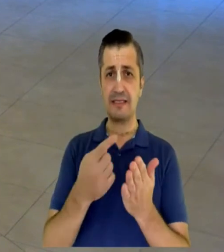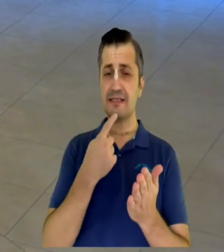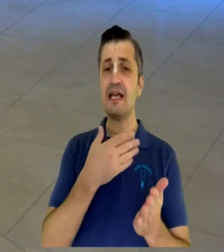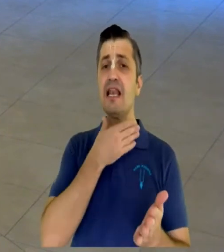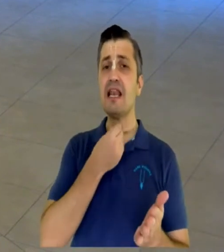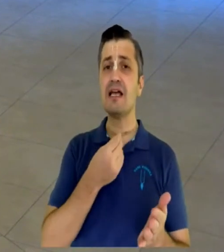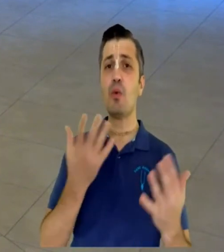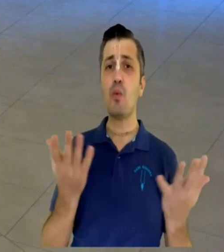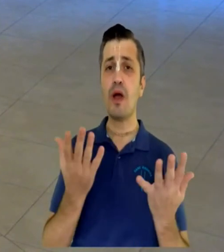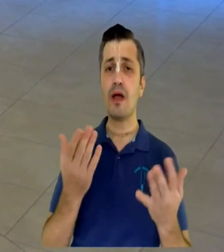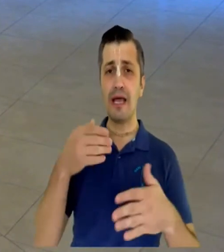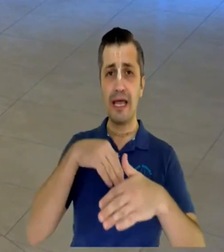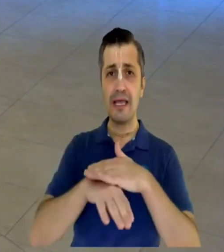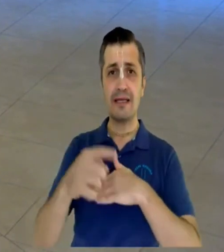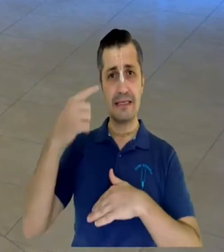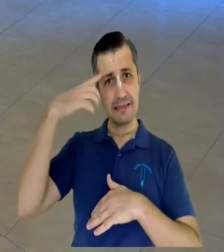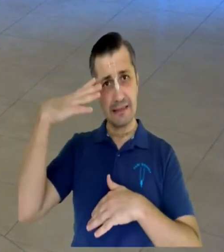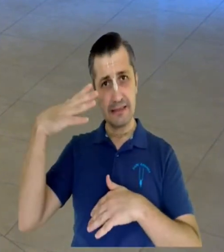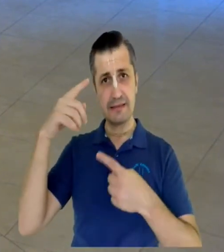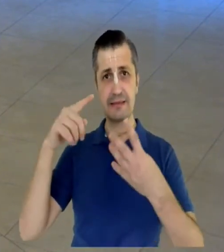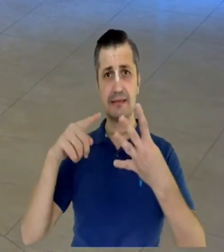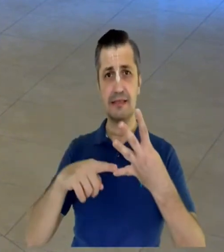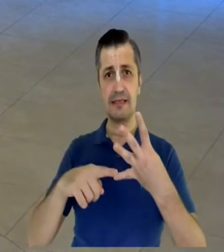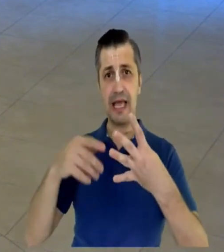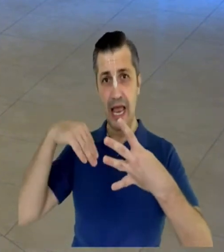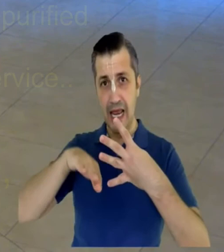and our intelligence. So